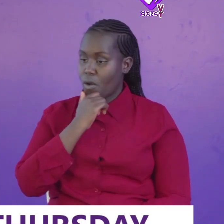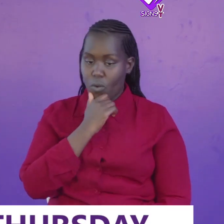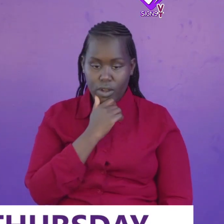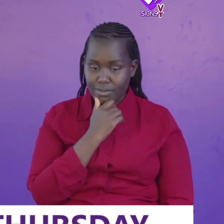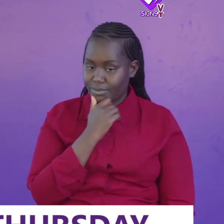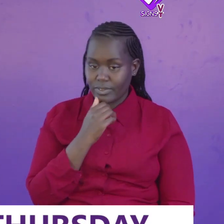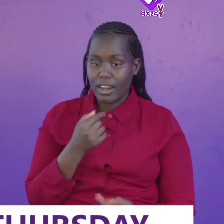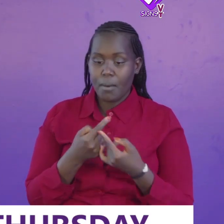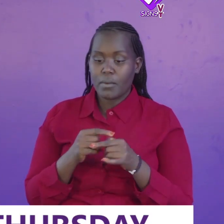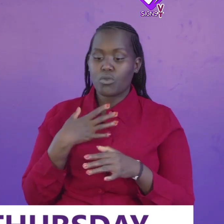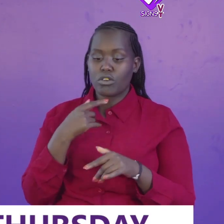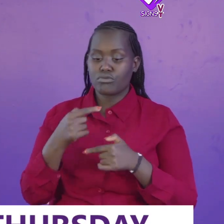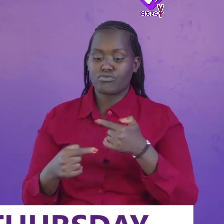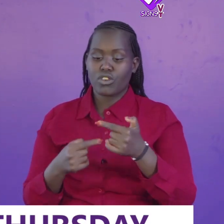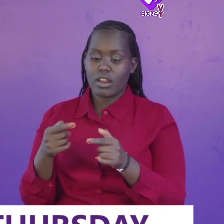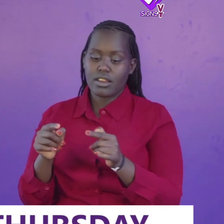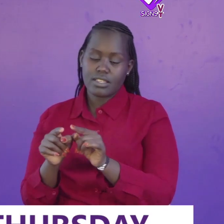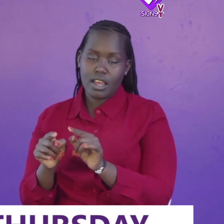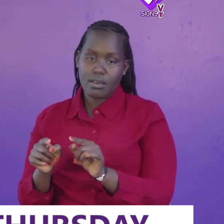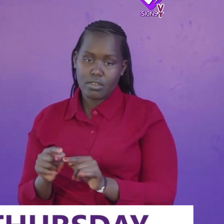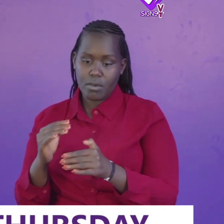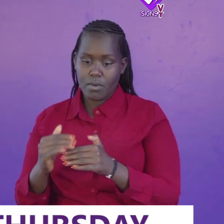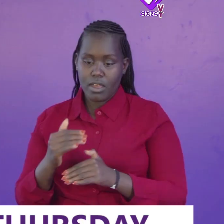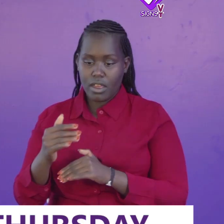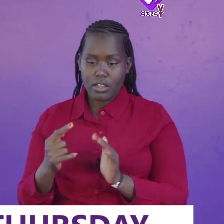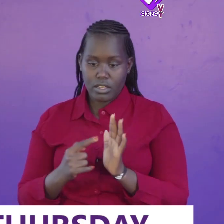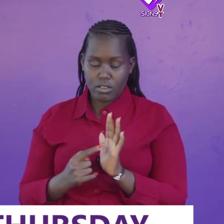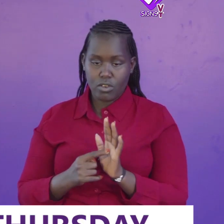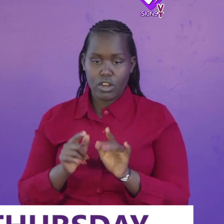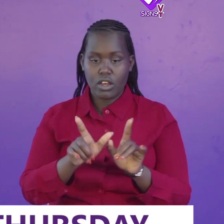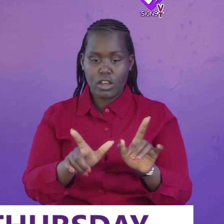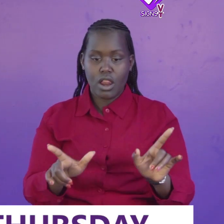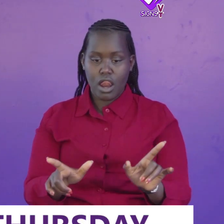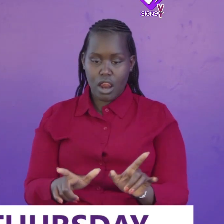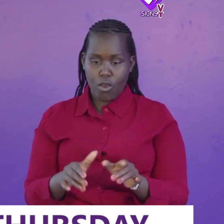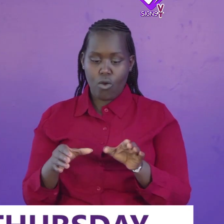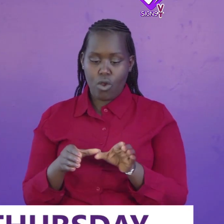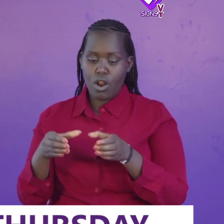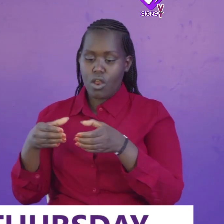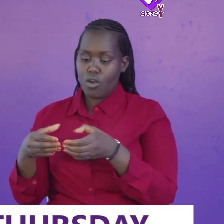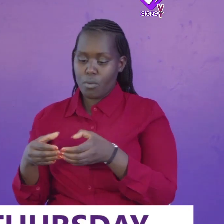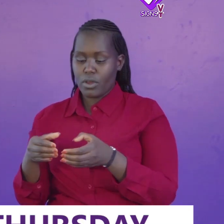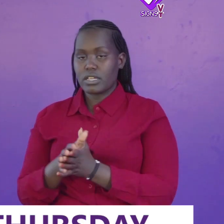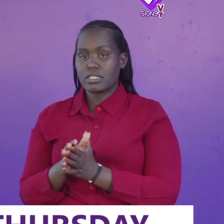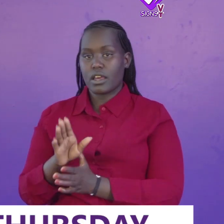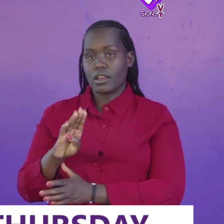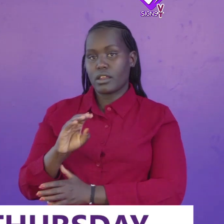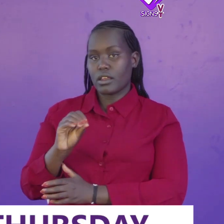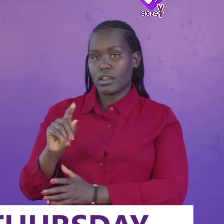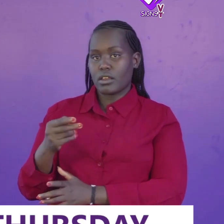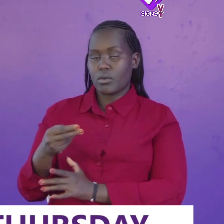nataka tuendelee hivyo. The next point is local community boards kama supermarkets, libraries,